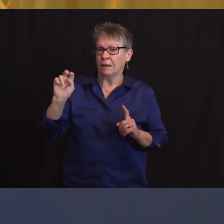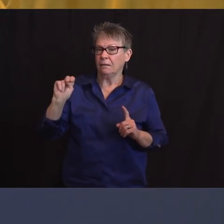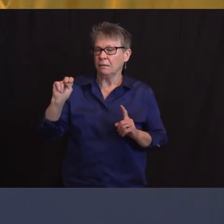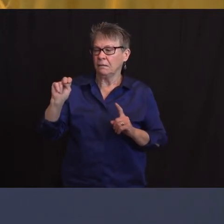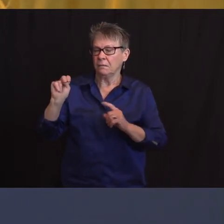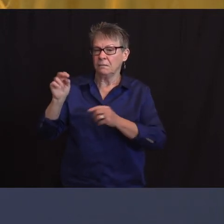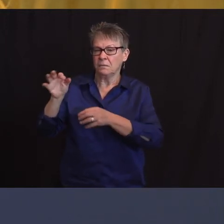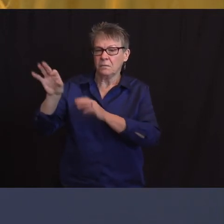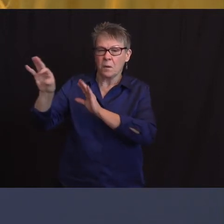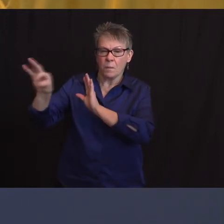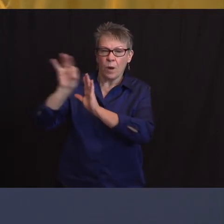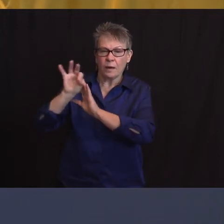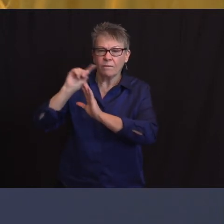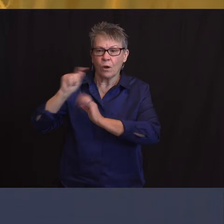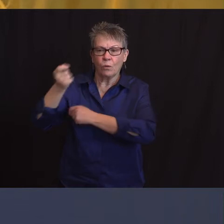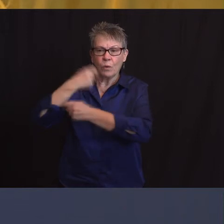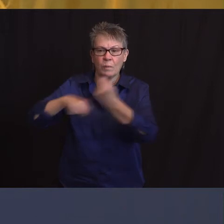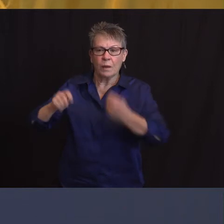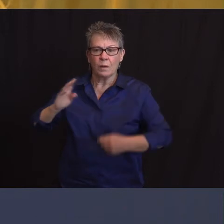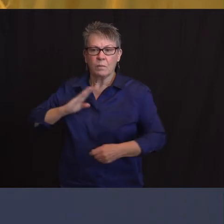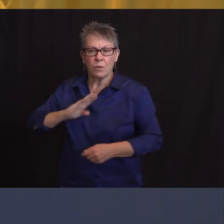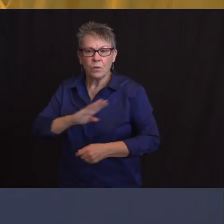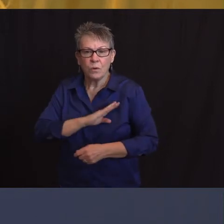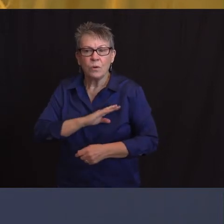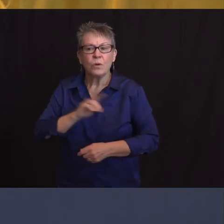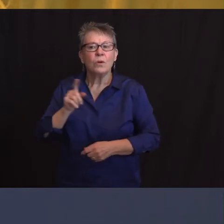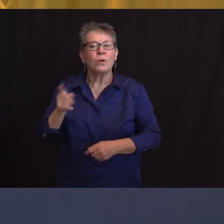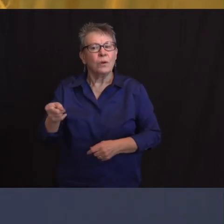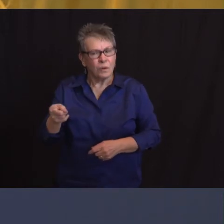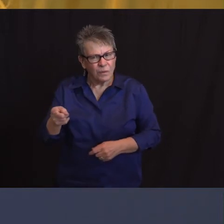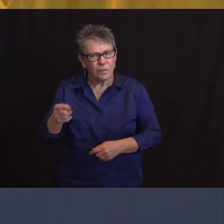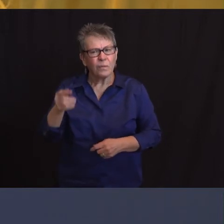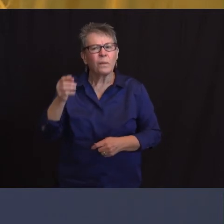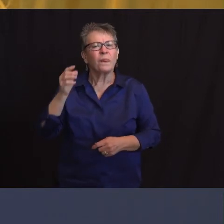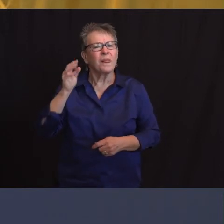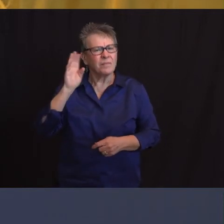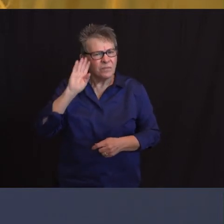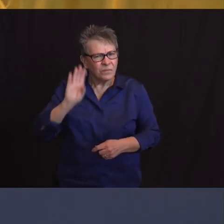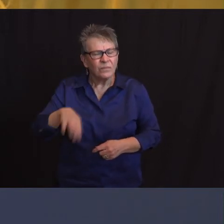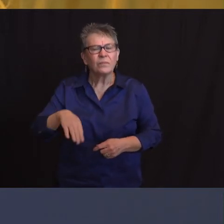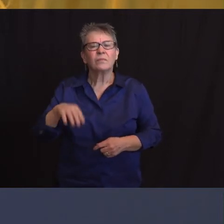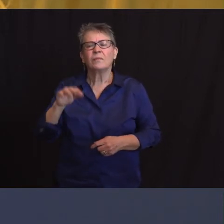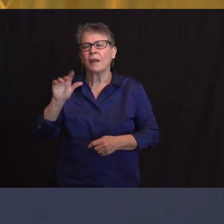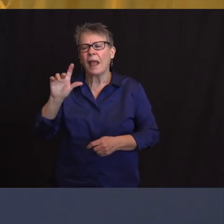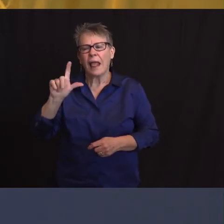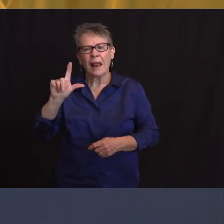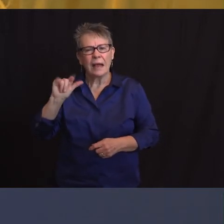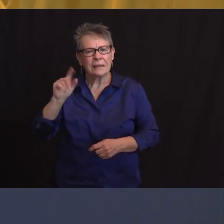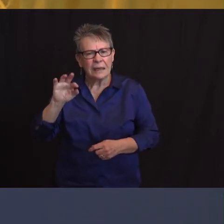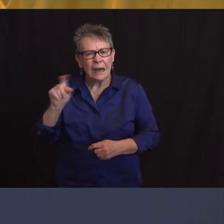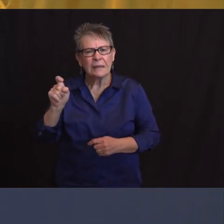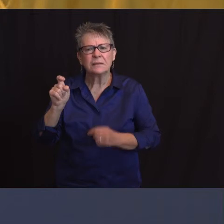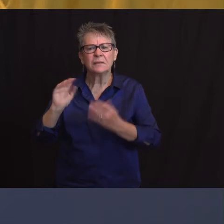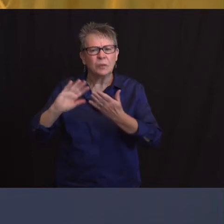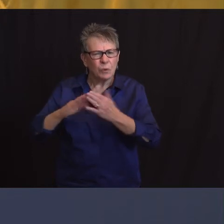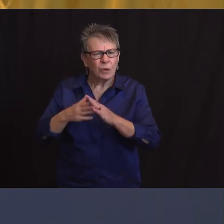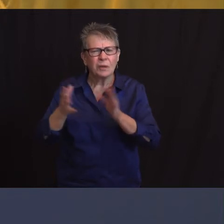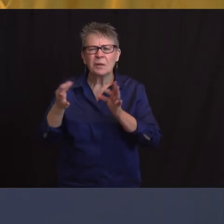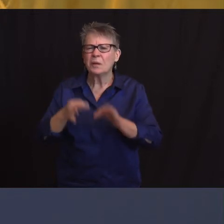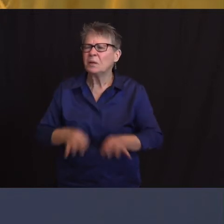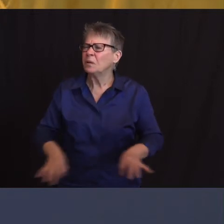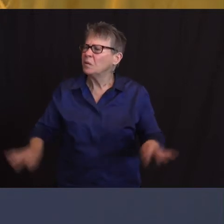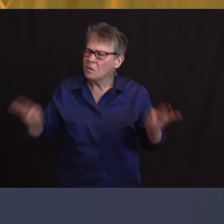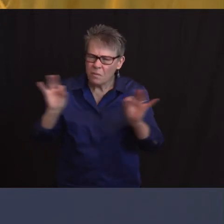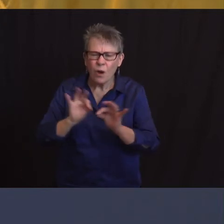of the fastest growing, most important communities in our state. And just by example, we've got leaders all over